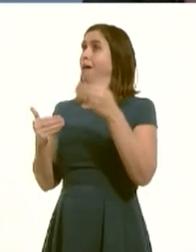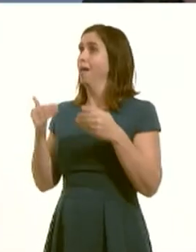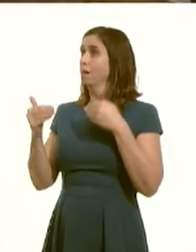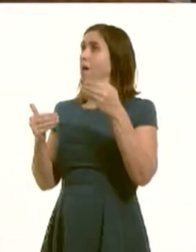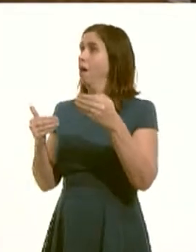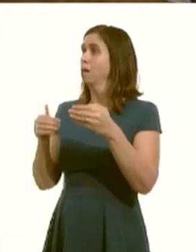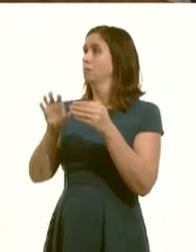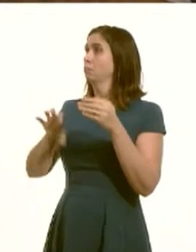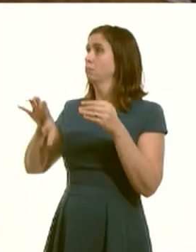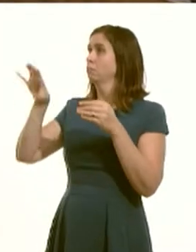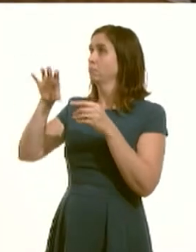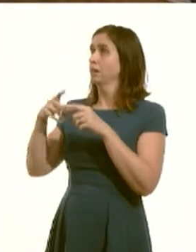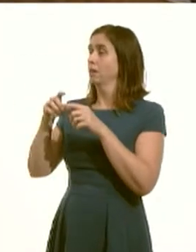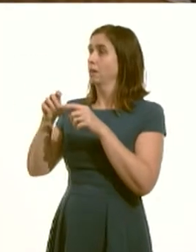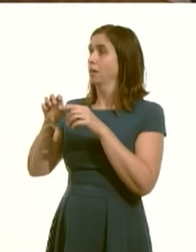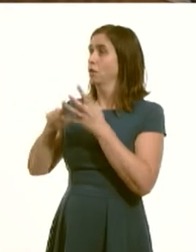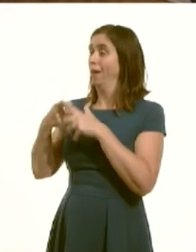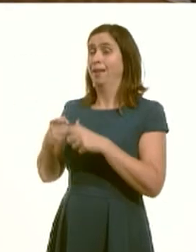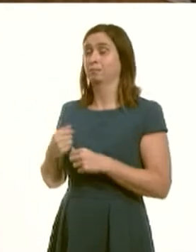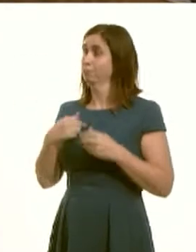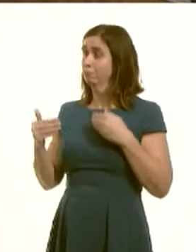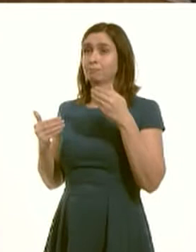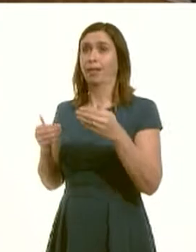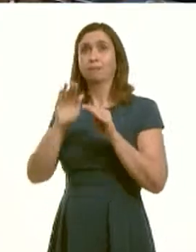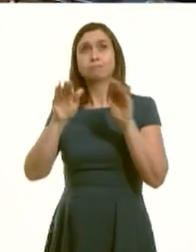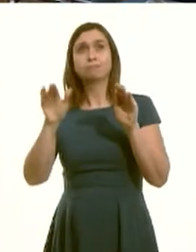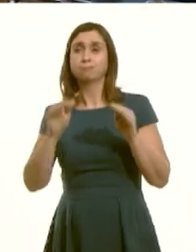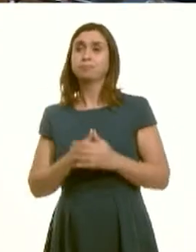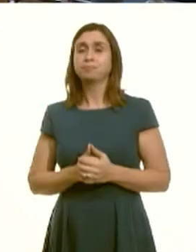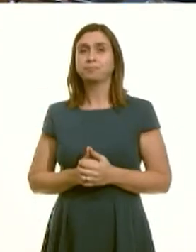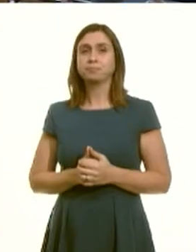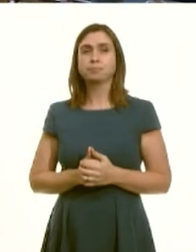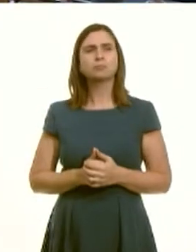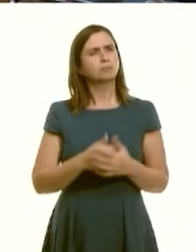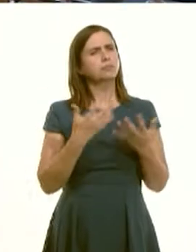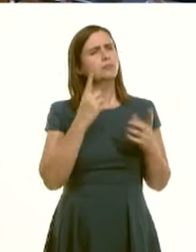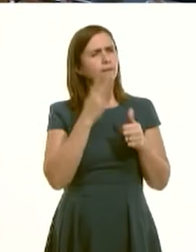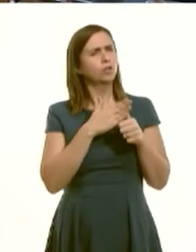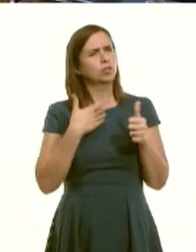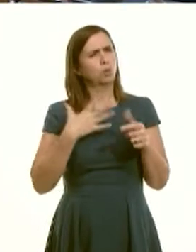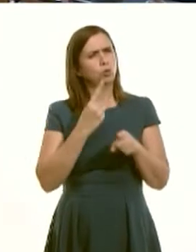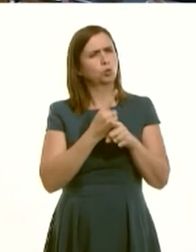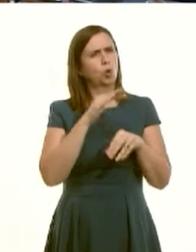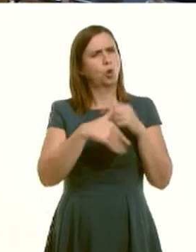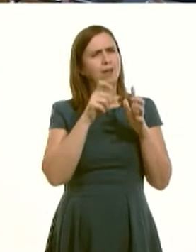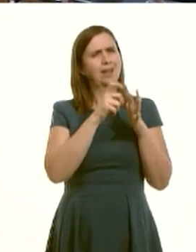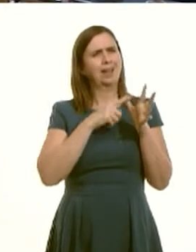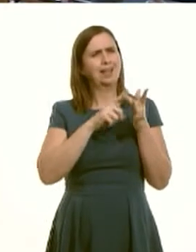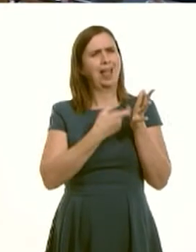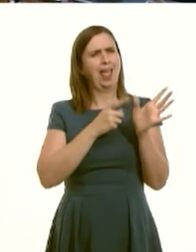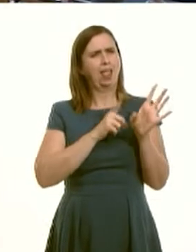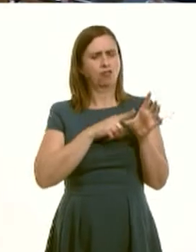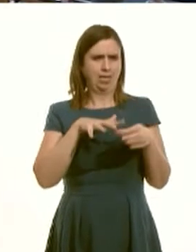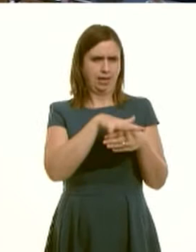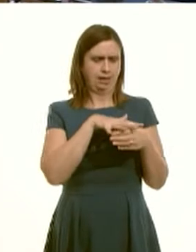Powell. Diolch, Llywydd. Returning for a moment to the issue of the dairy sector, First Minister, it's been the